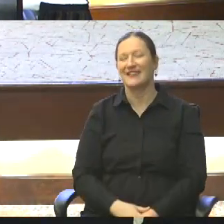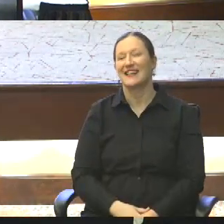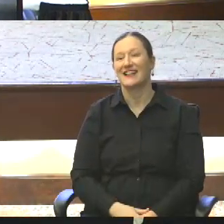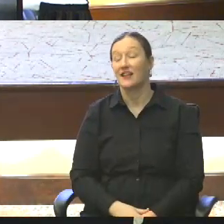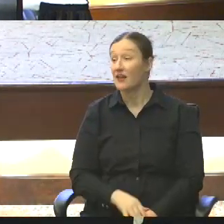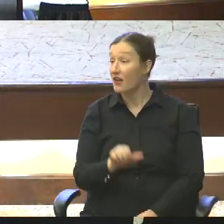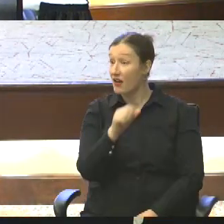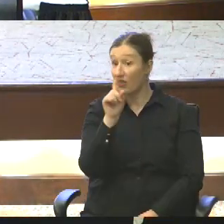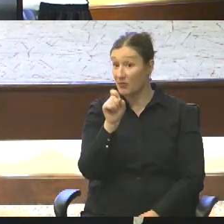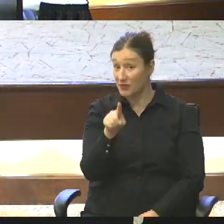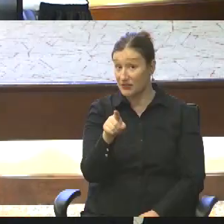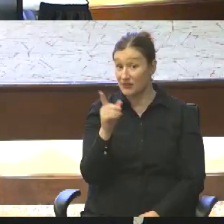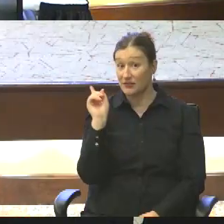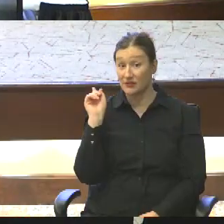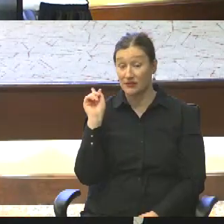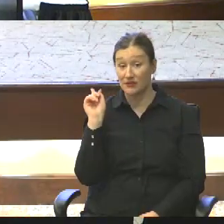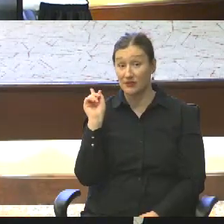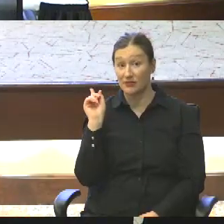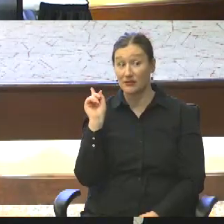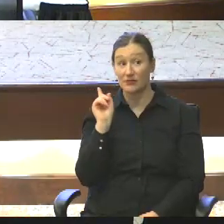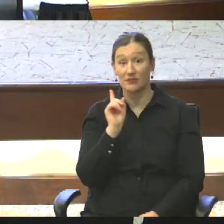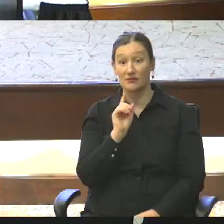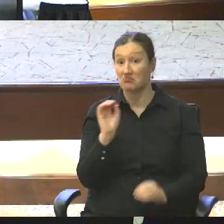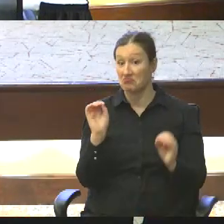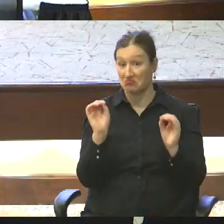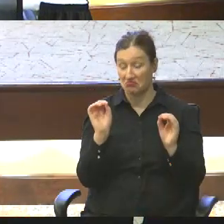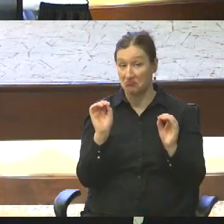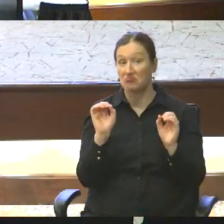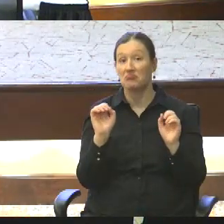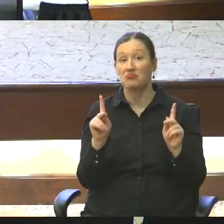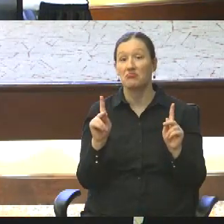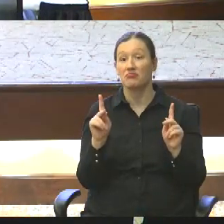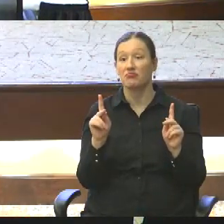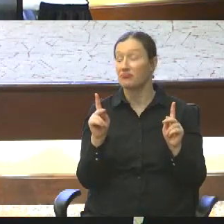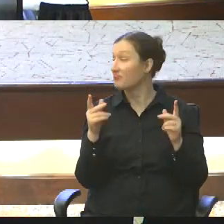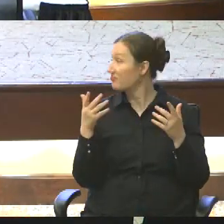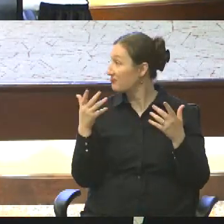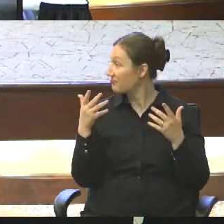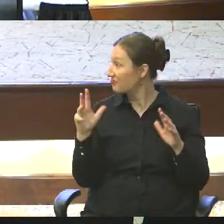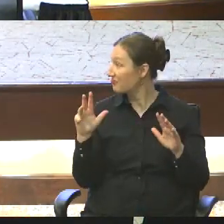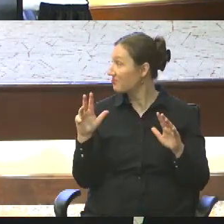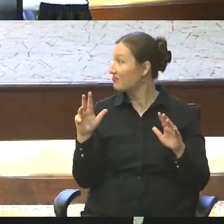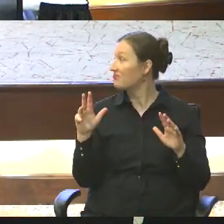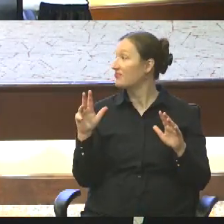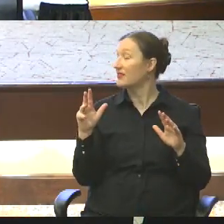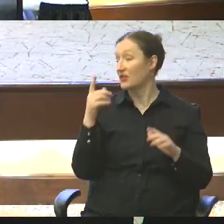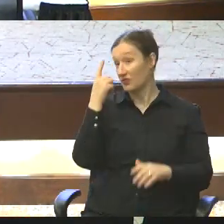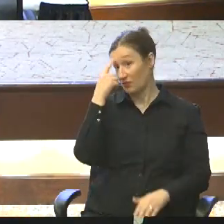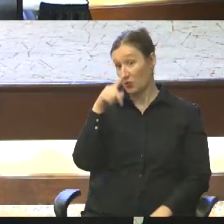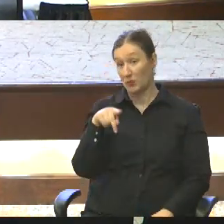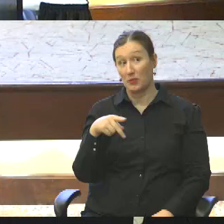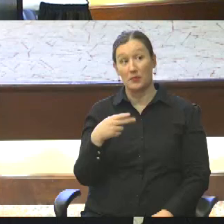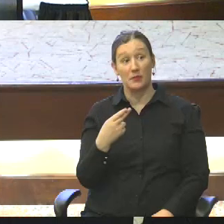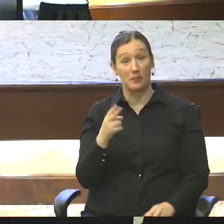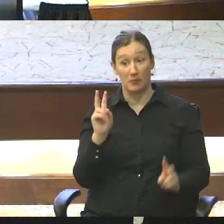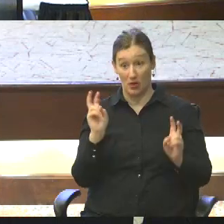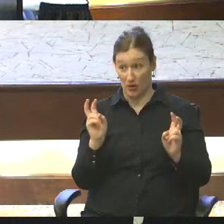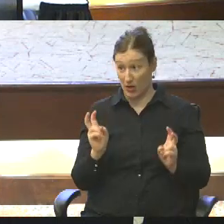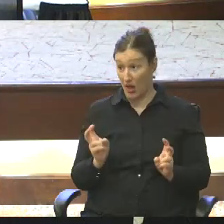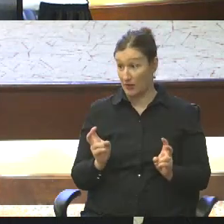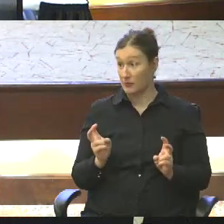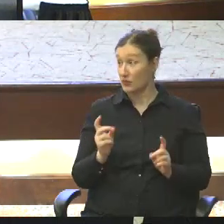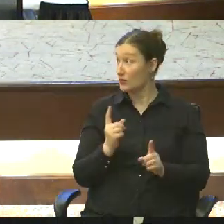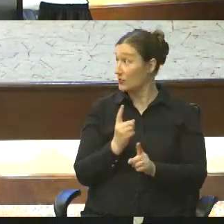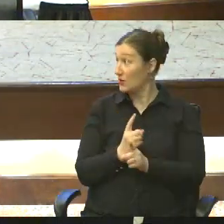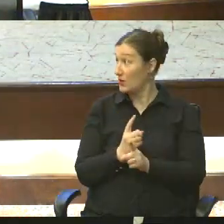Any other questions of Clint? All right, with that, that's it, Bradley, on the work session items, correct? We now